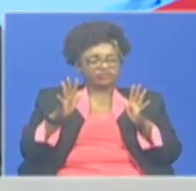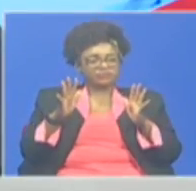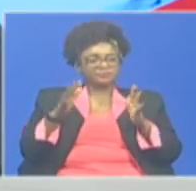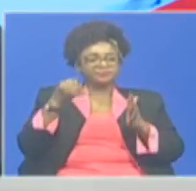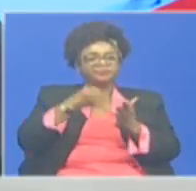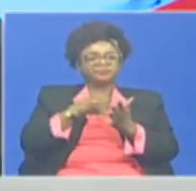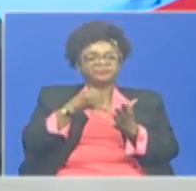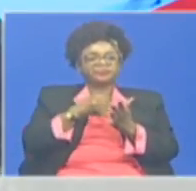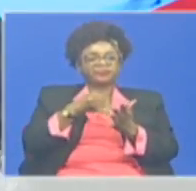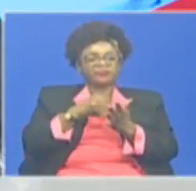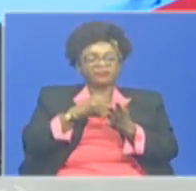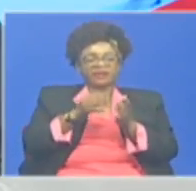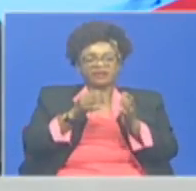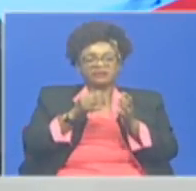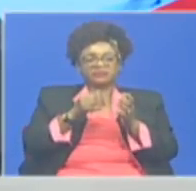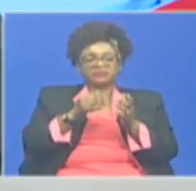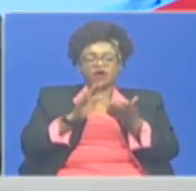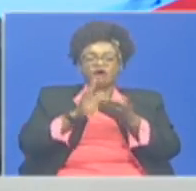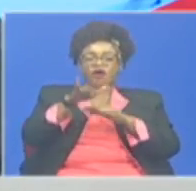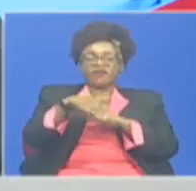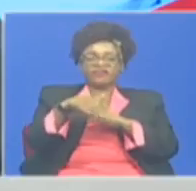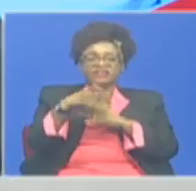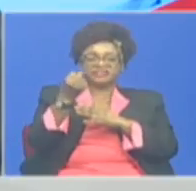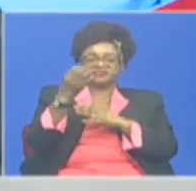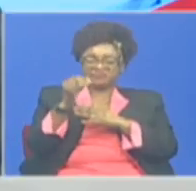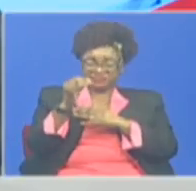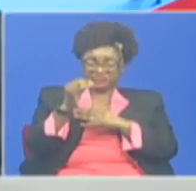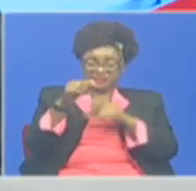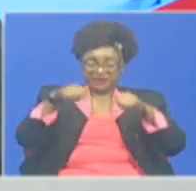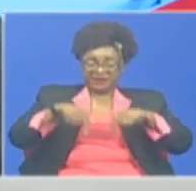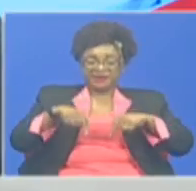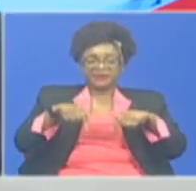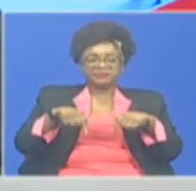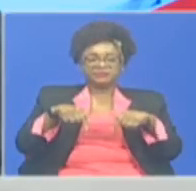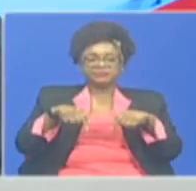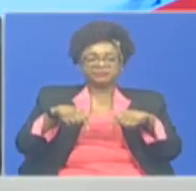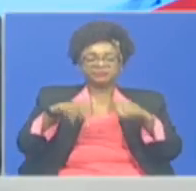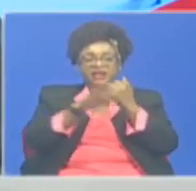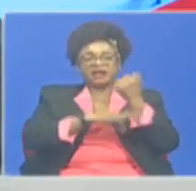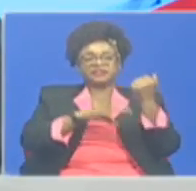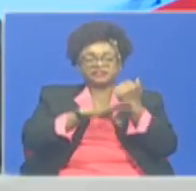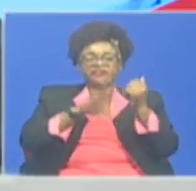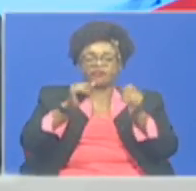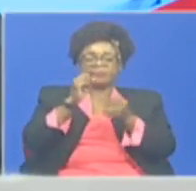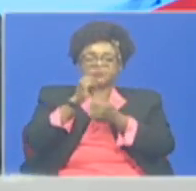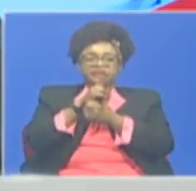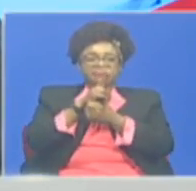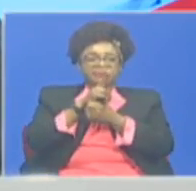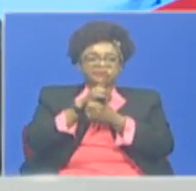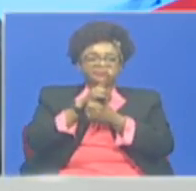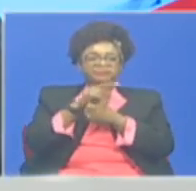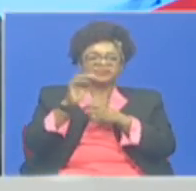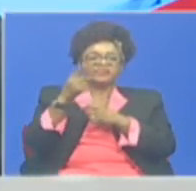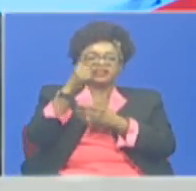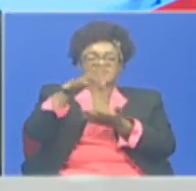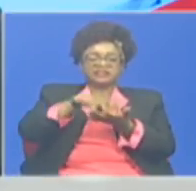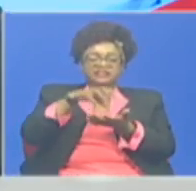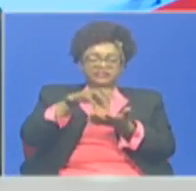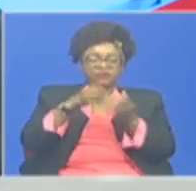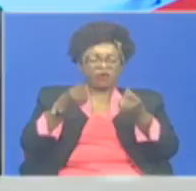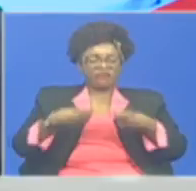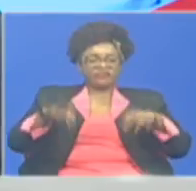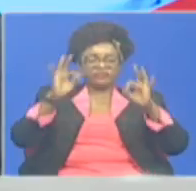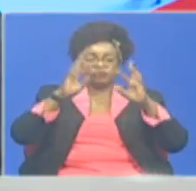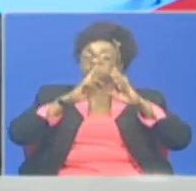including about 50 here in the country. And since December 2019, when the first case was officially reported in